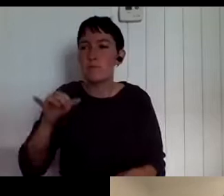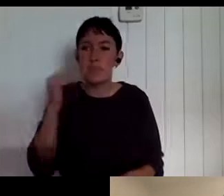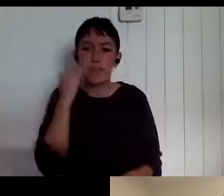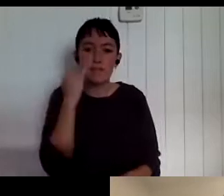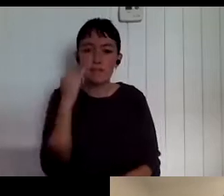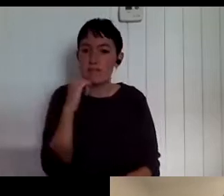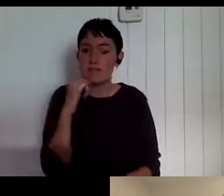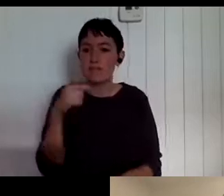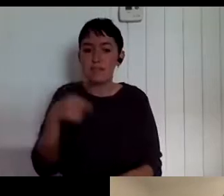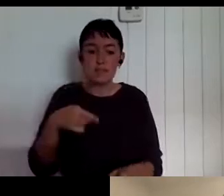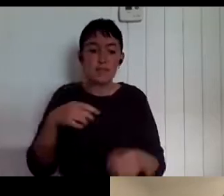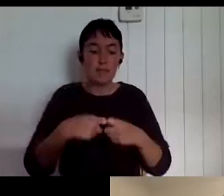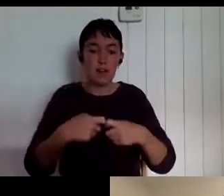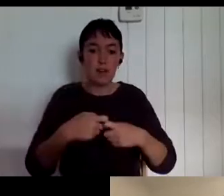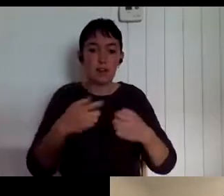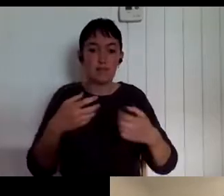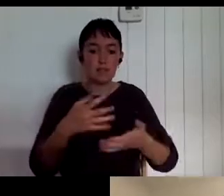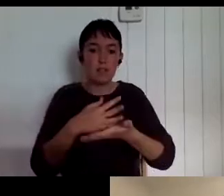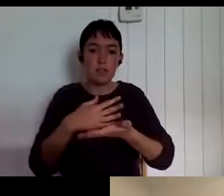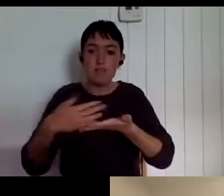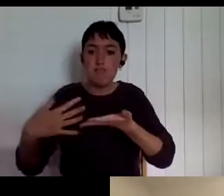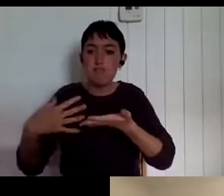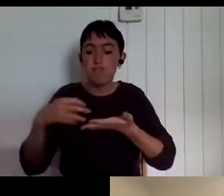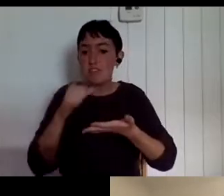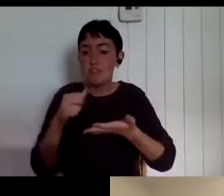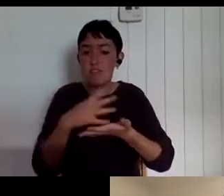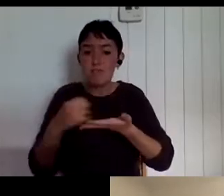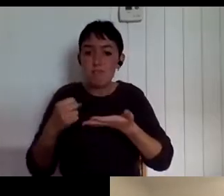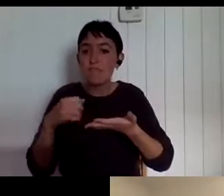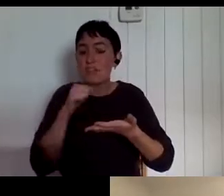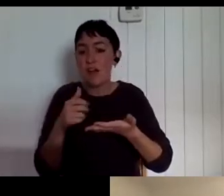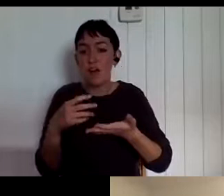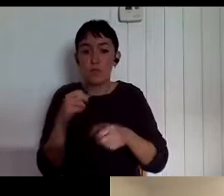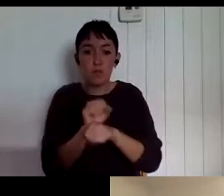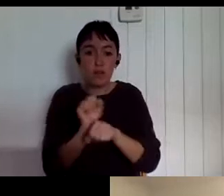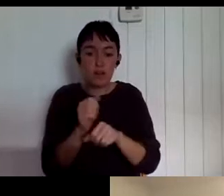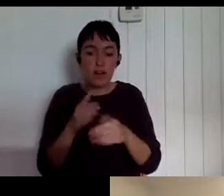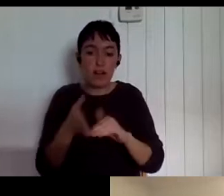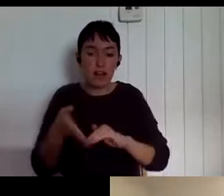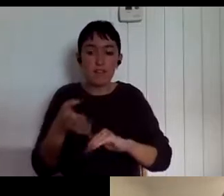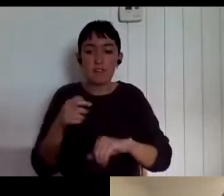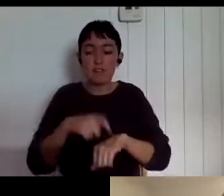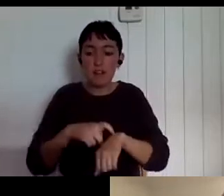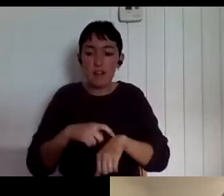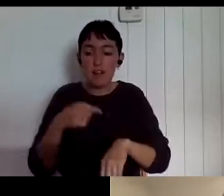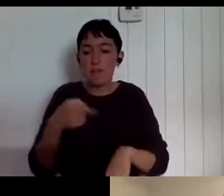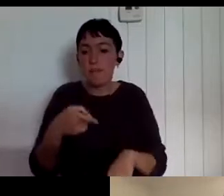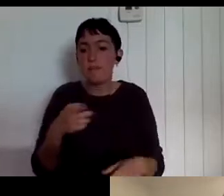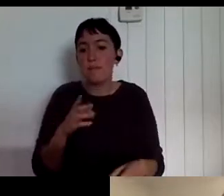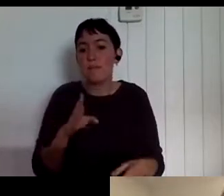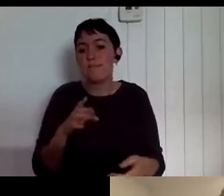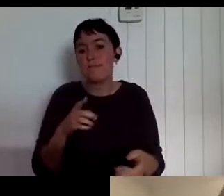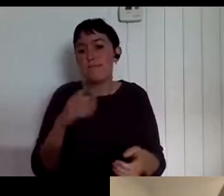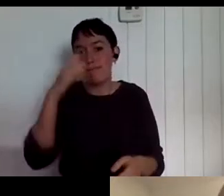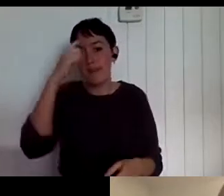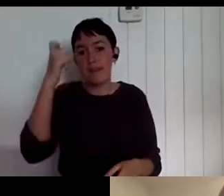actual surface or something that's floating in the liquid or the gas that occurs or something called the SCI for like lithium-ion batteries. It really is almost